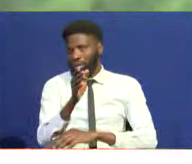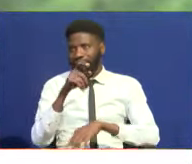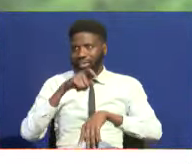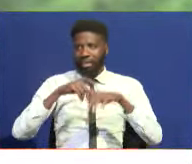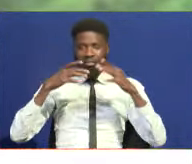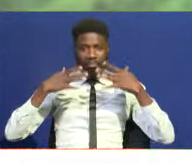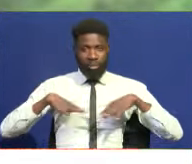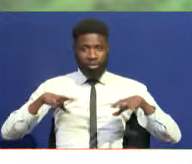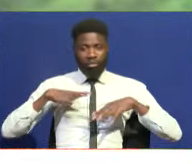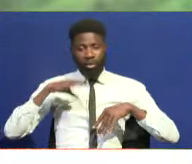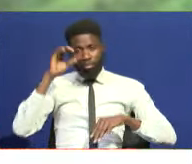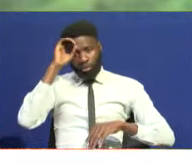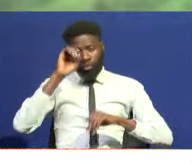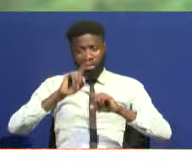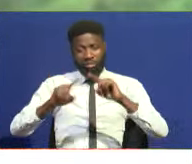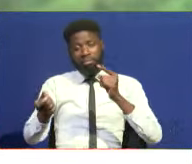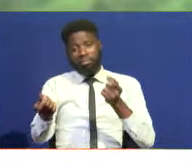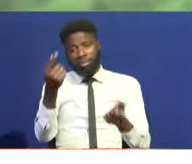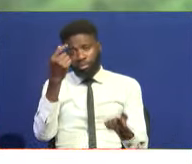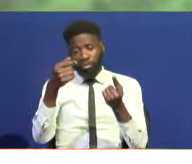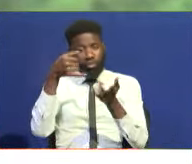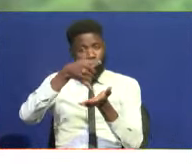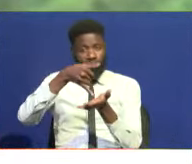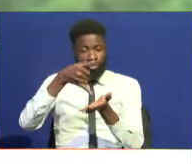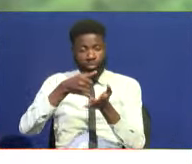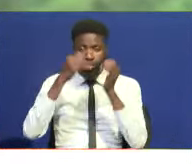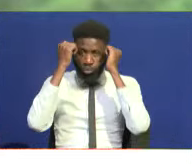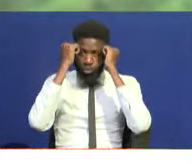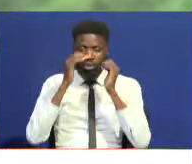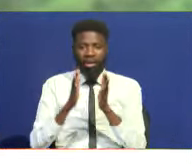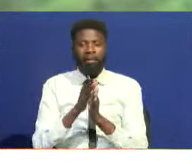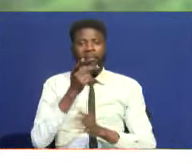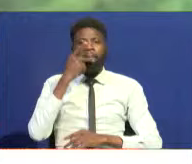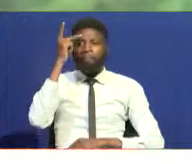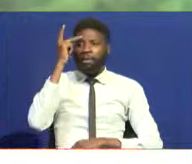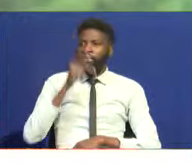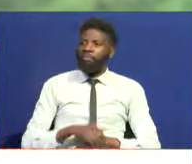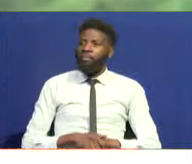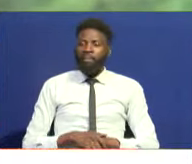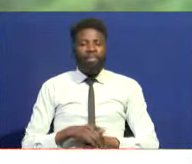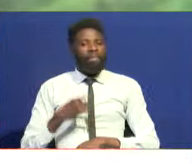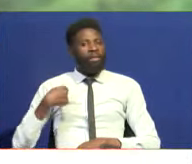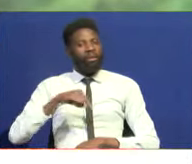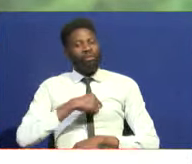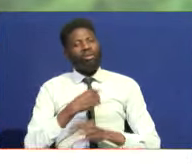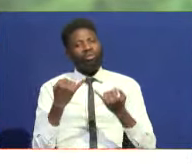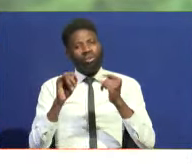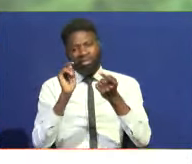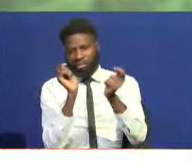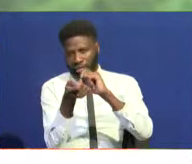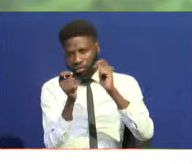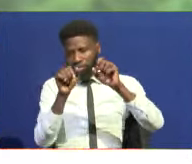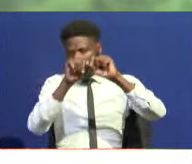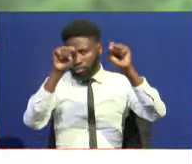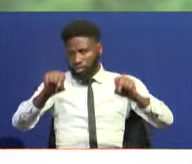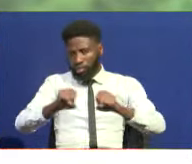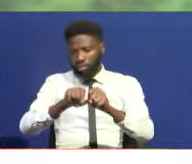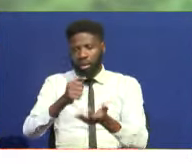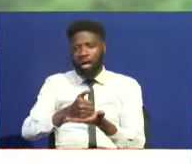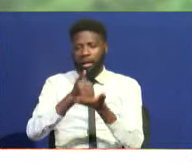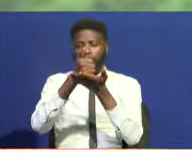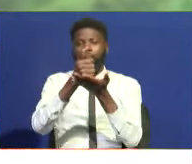are also implementing various reforms that are designed to enhance access, equity and